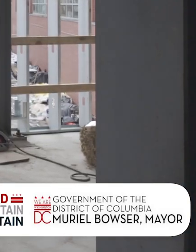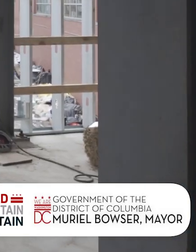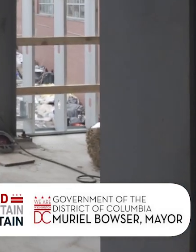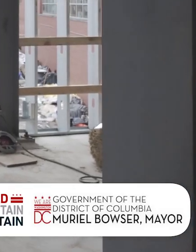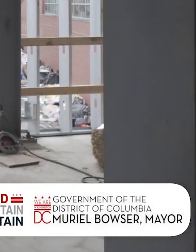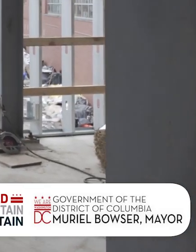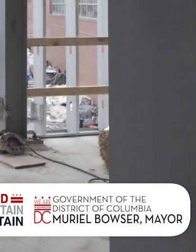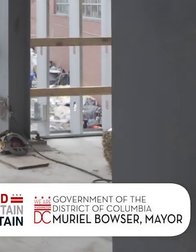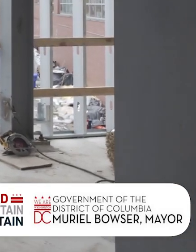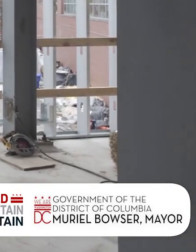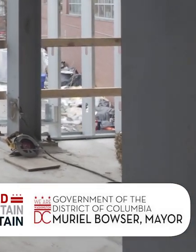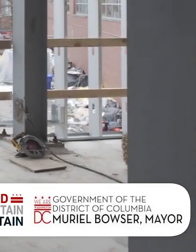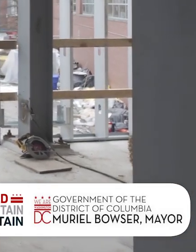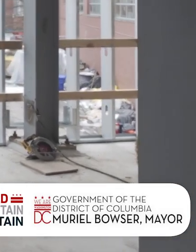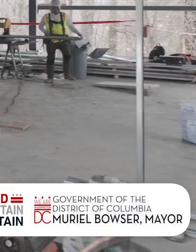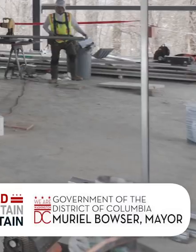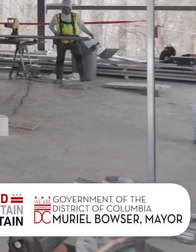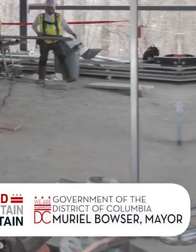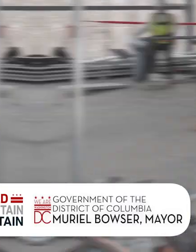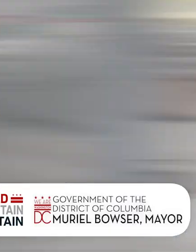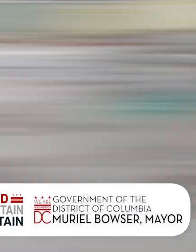And that work continues.